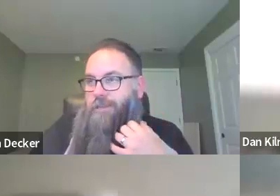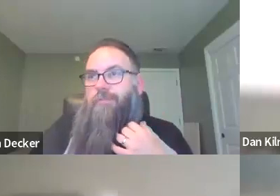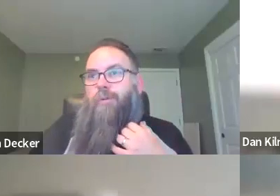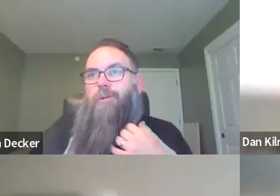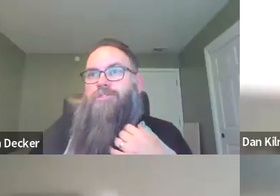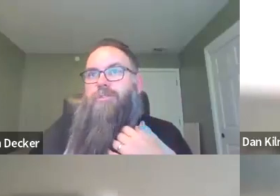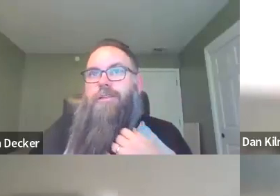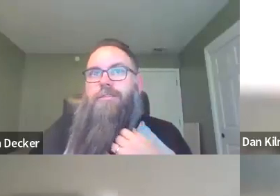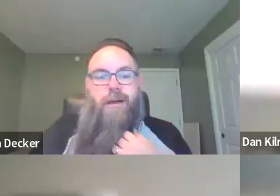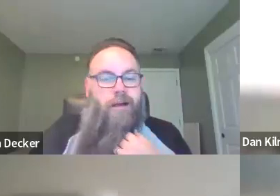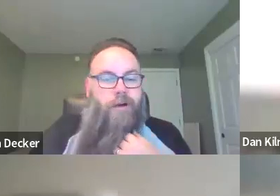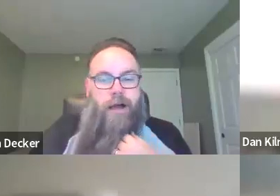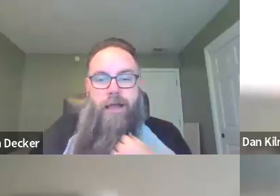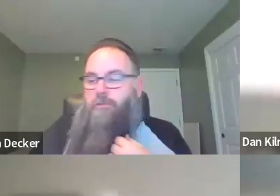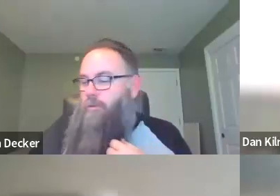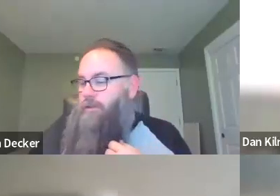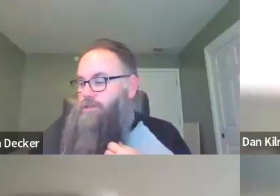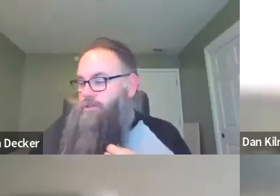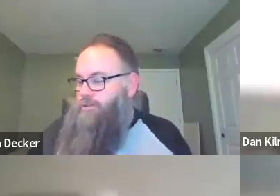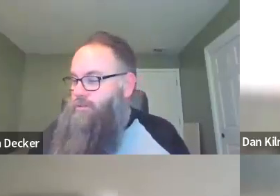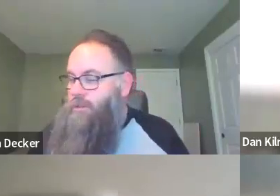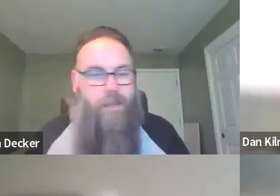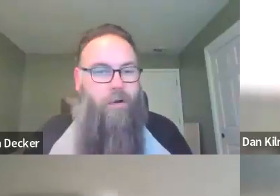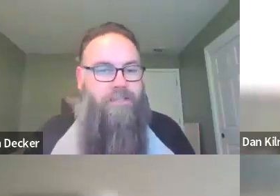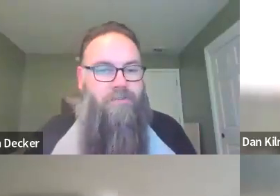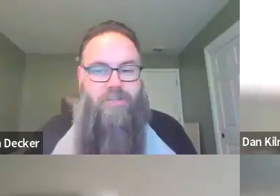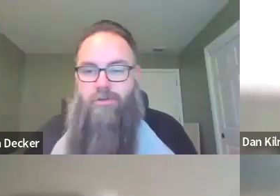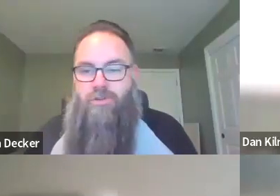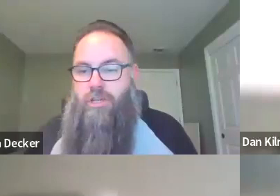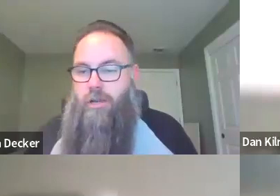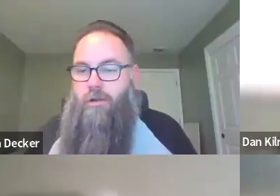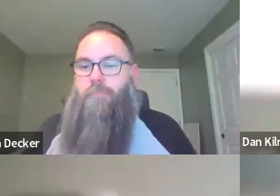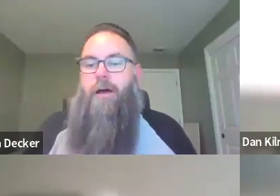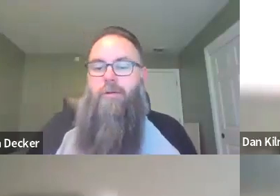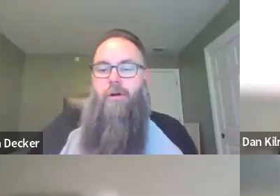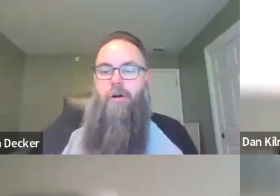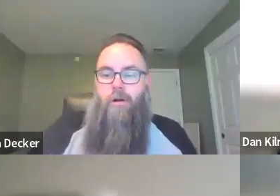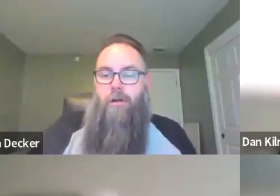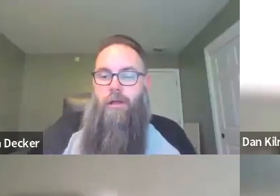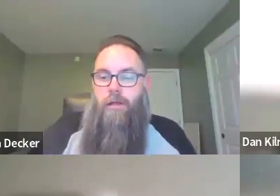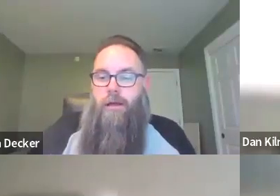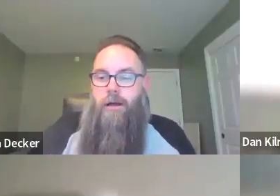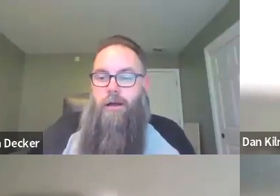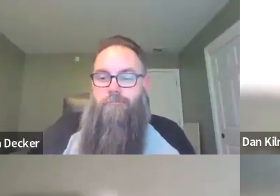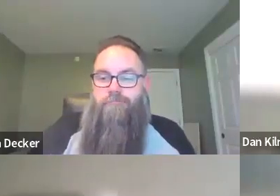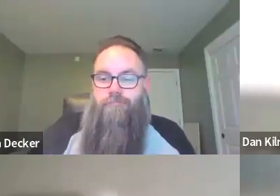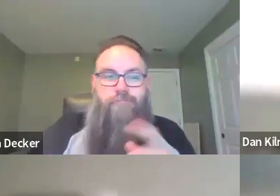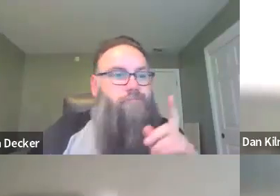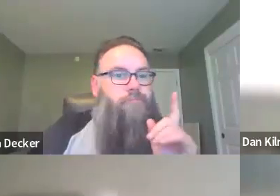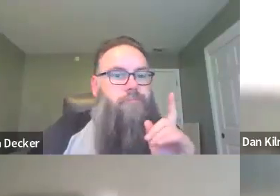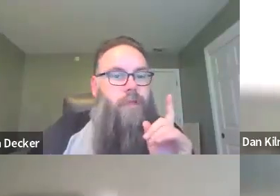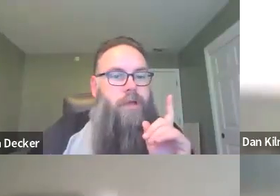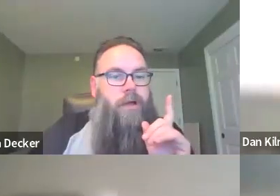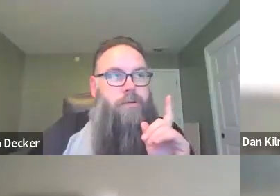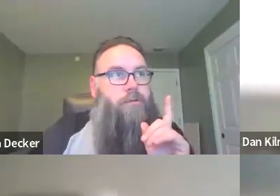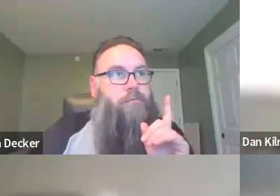get even more folks trained. I am going to now ask Michelle to share about our